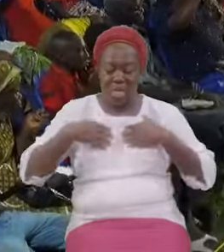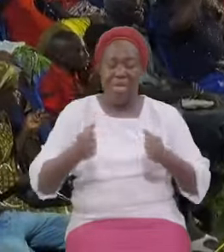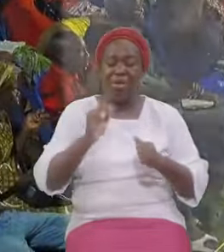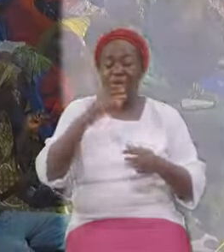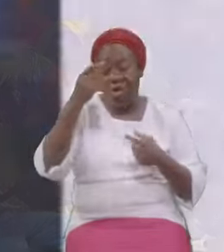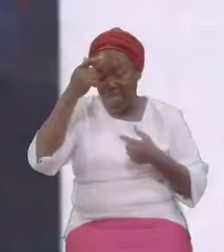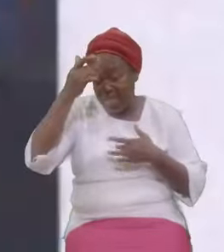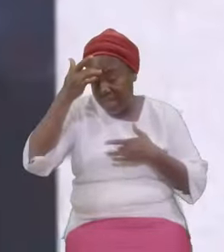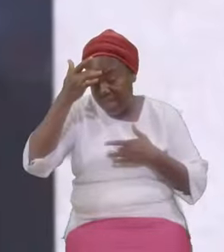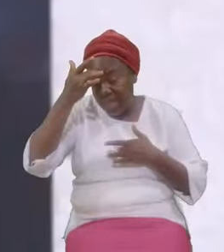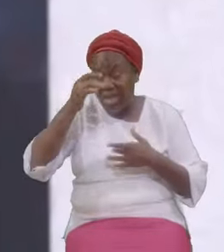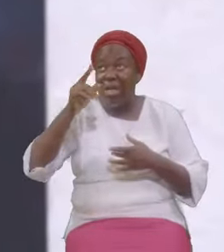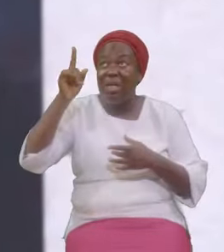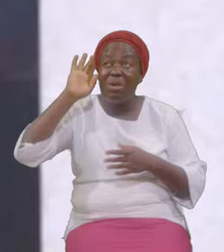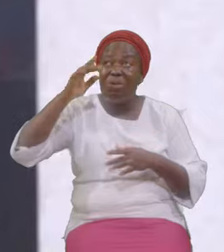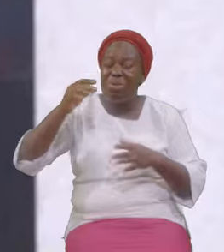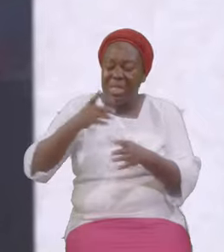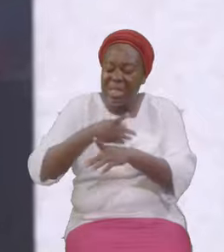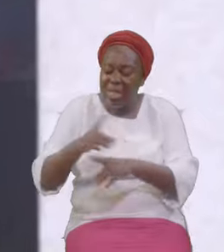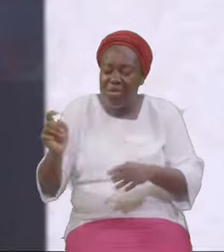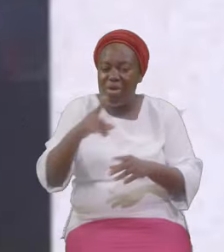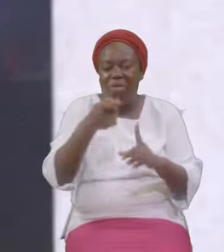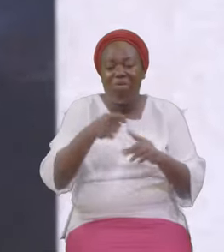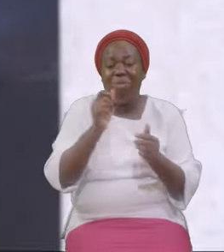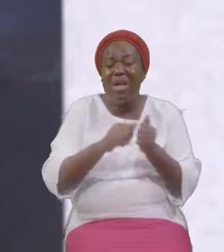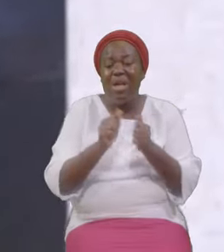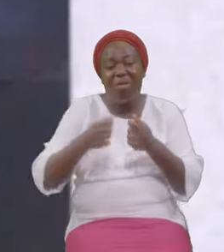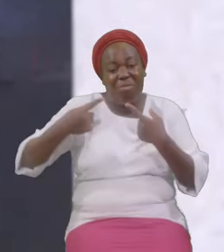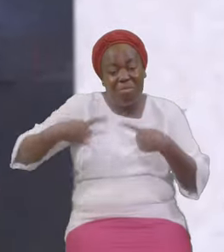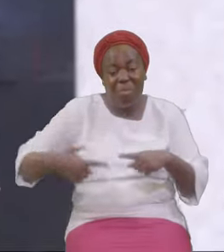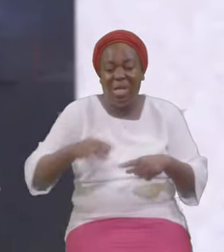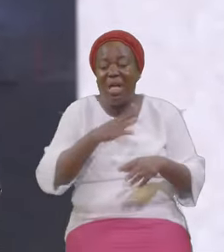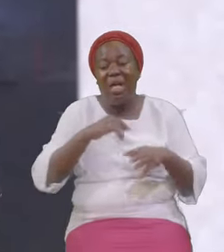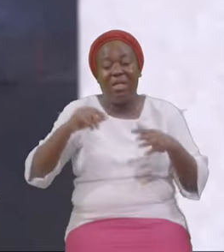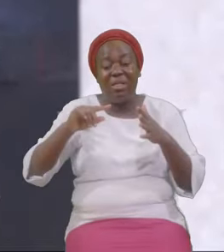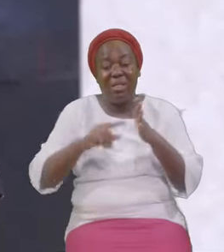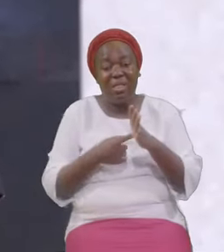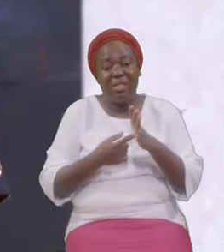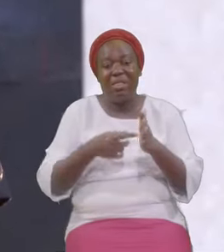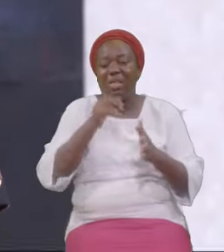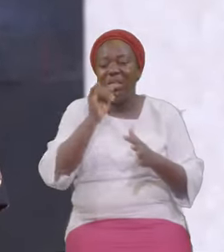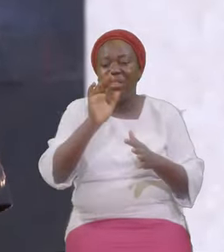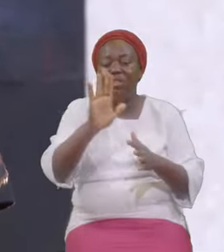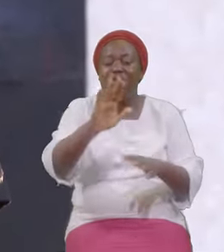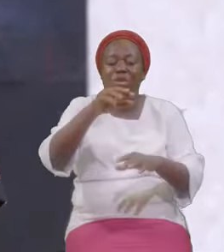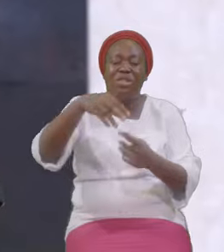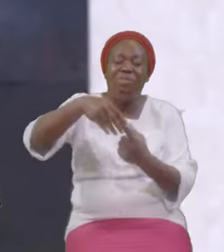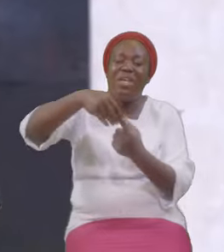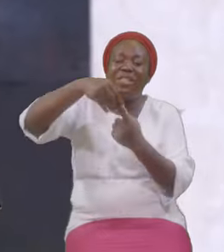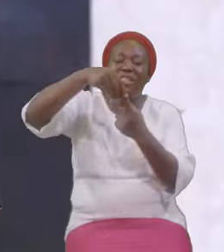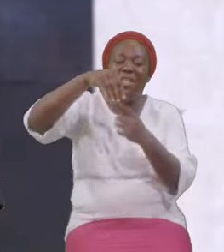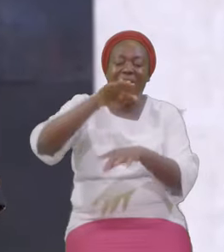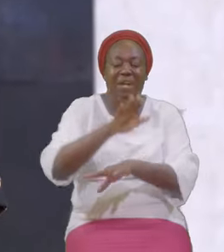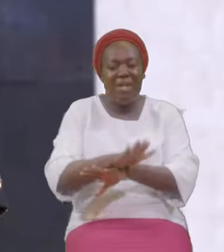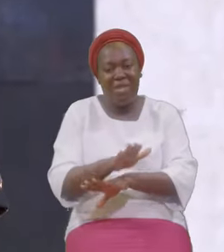deliver you from every torment. And this is your special evening. It